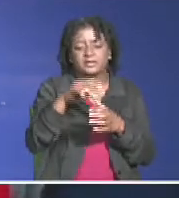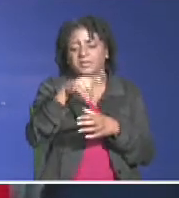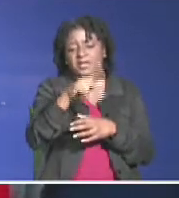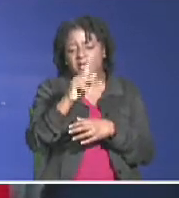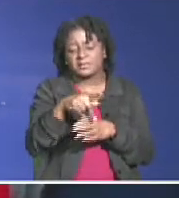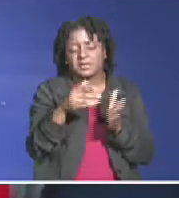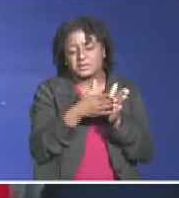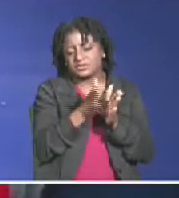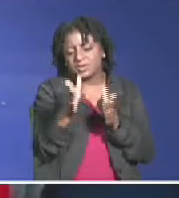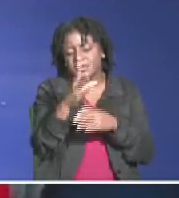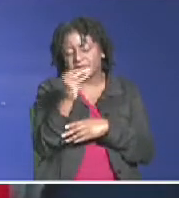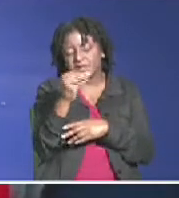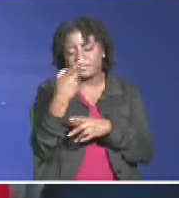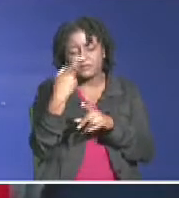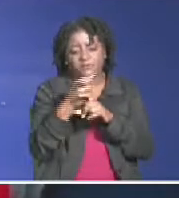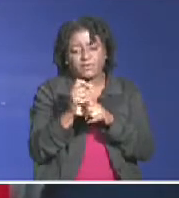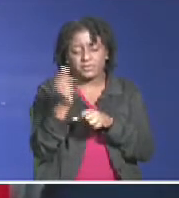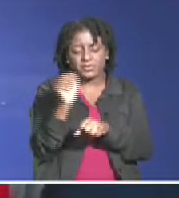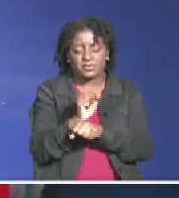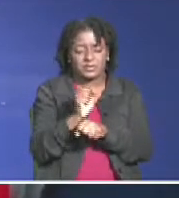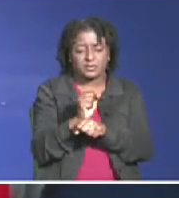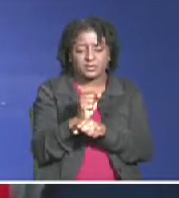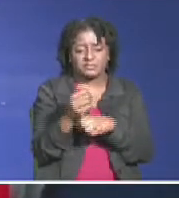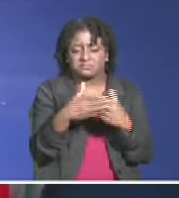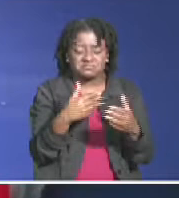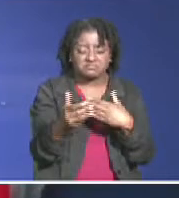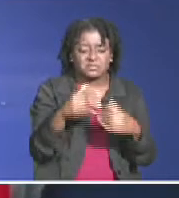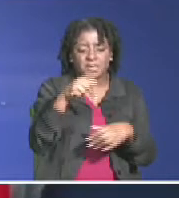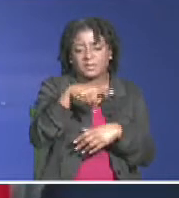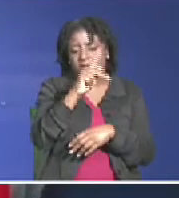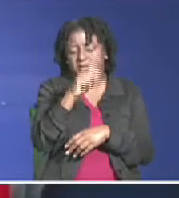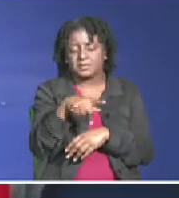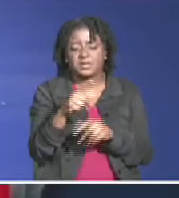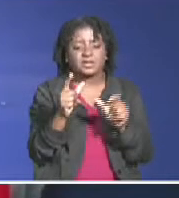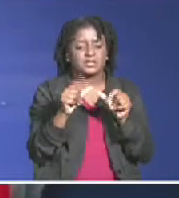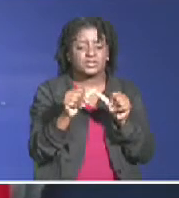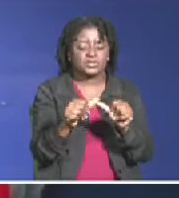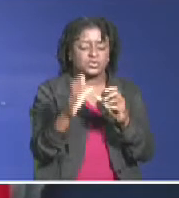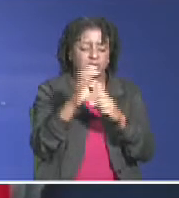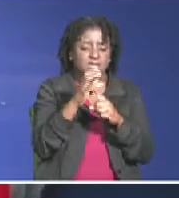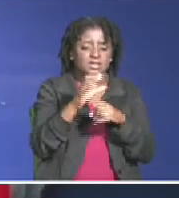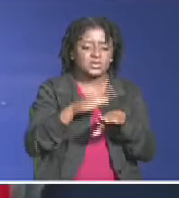them from the task at hand. He says regardless of the PLP's continued